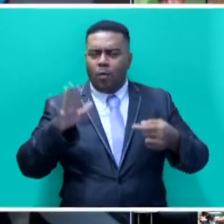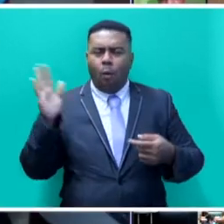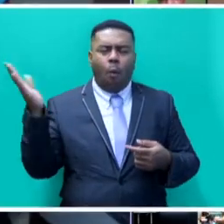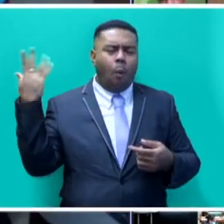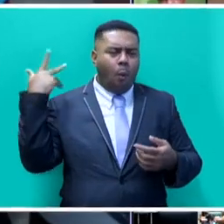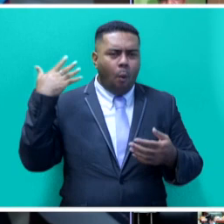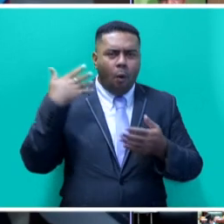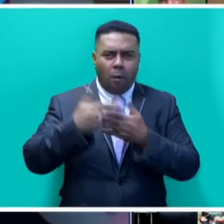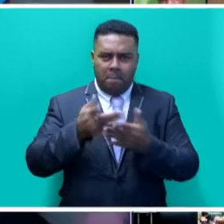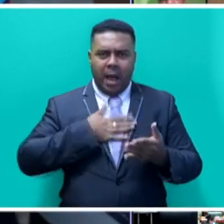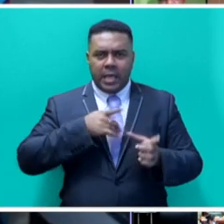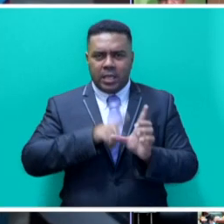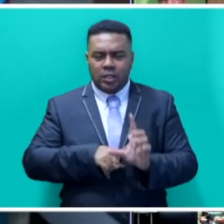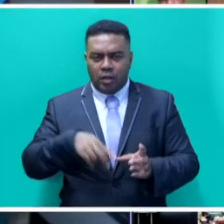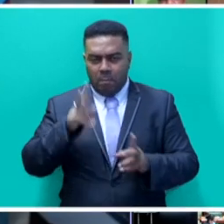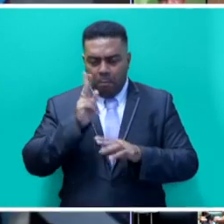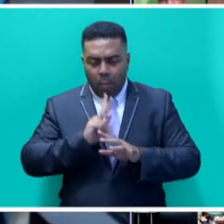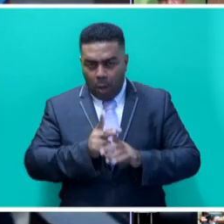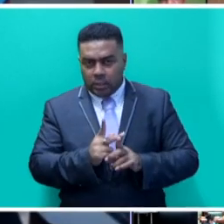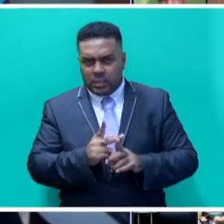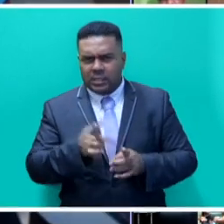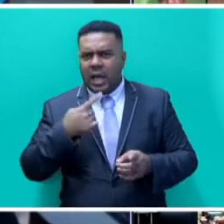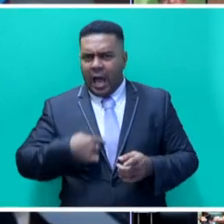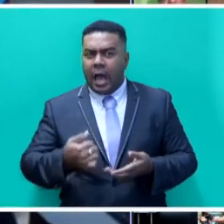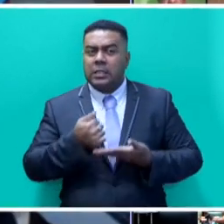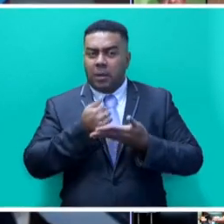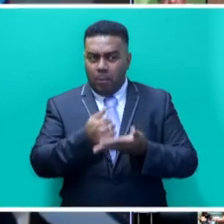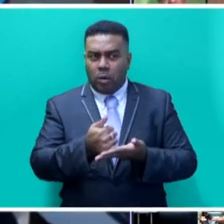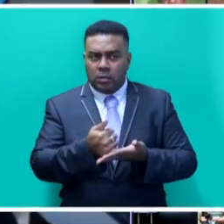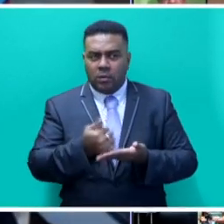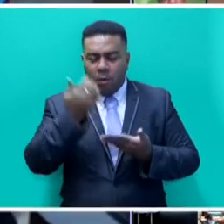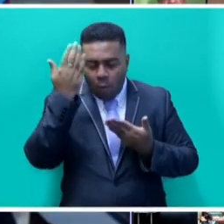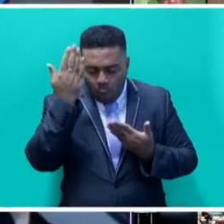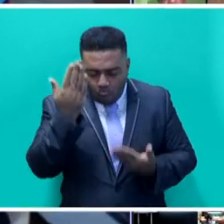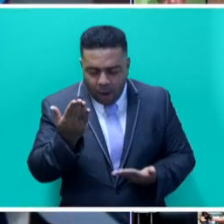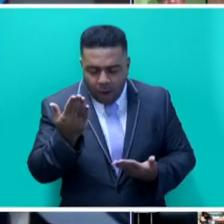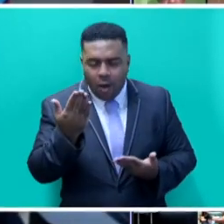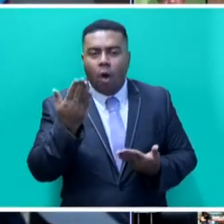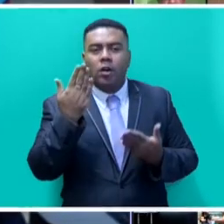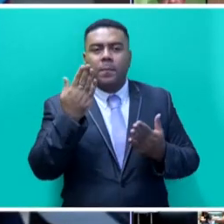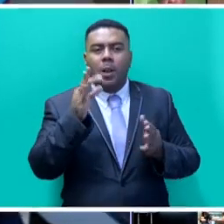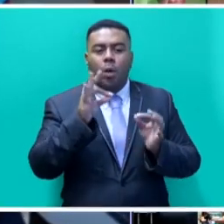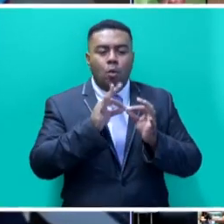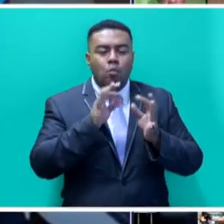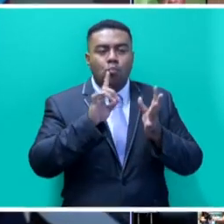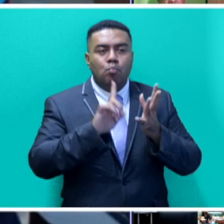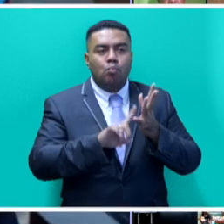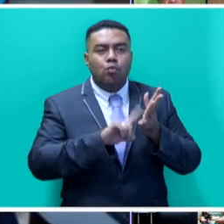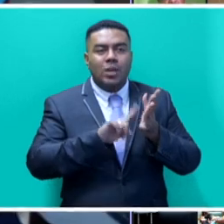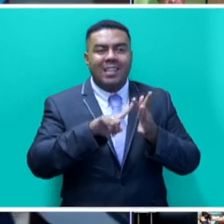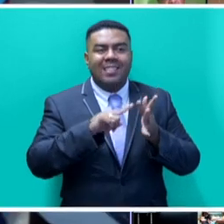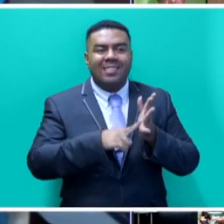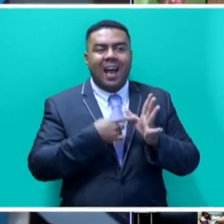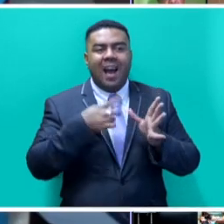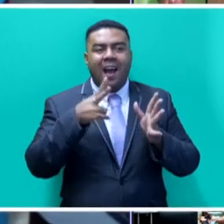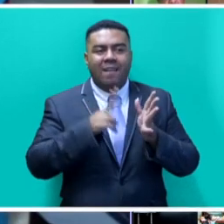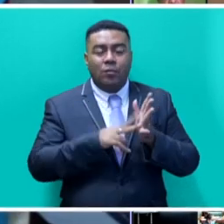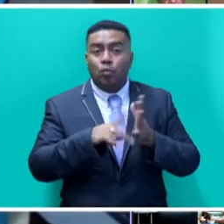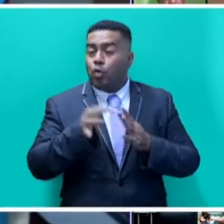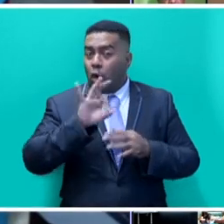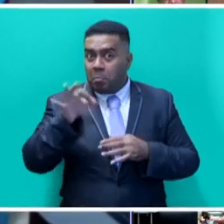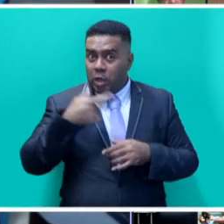politics. I support what Honorable Mbulitavo has just said, not because he's a member of